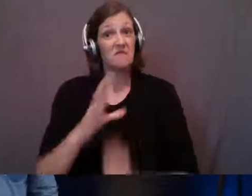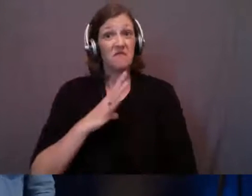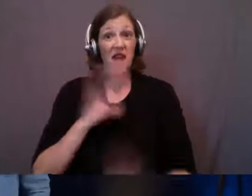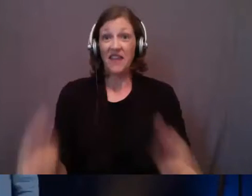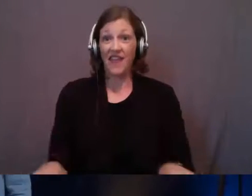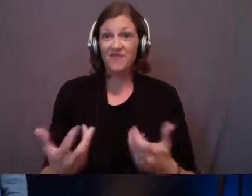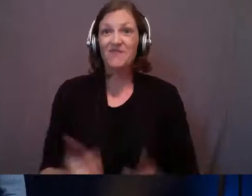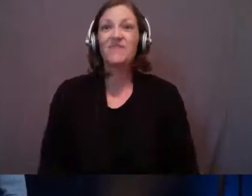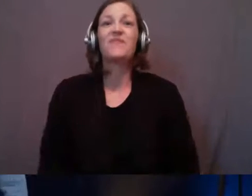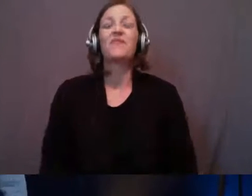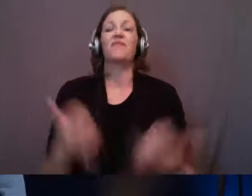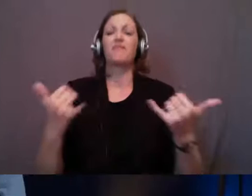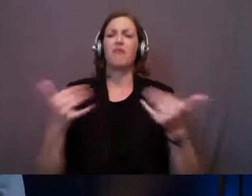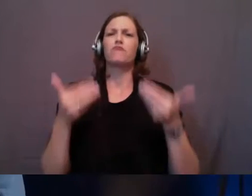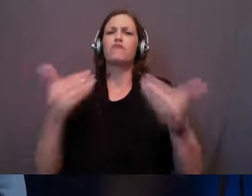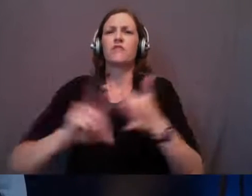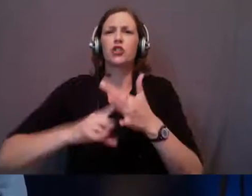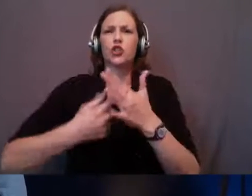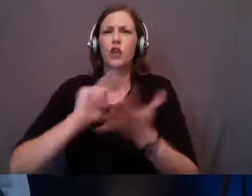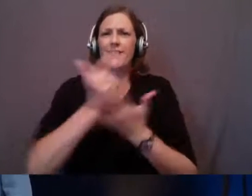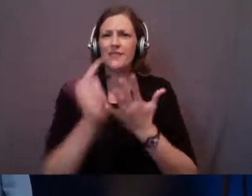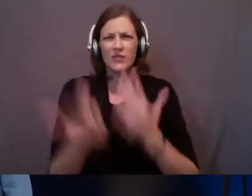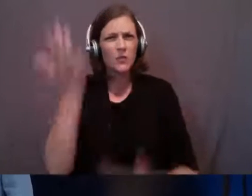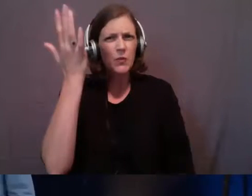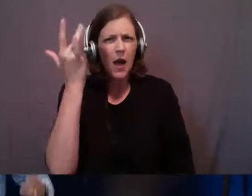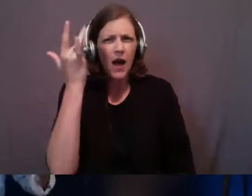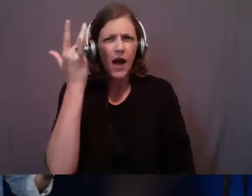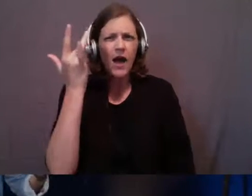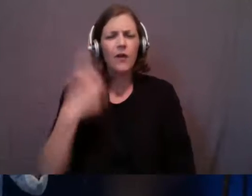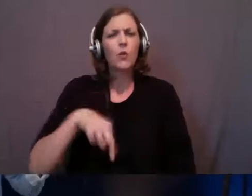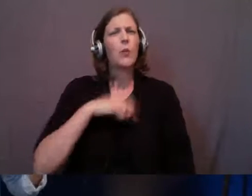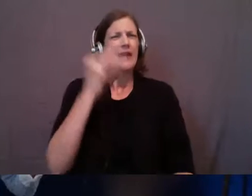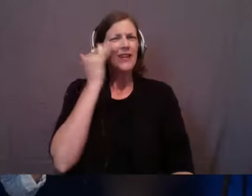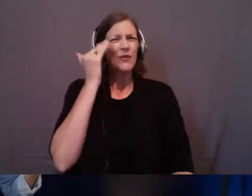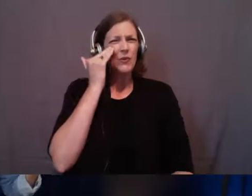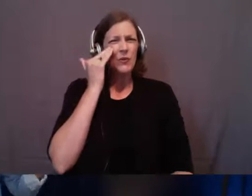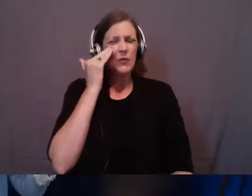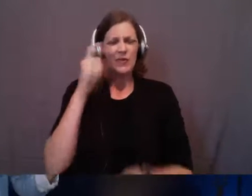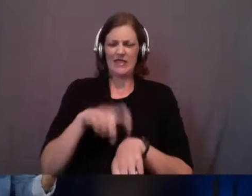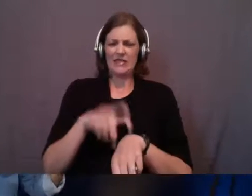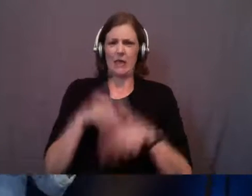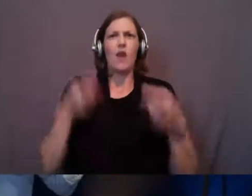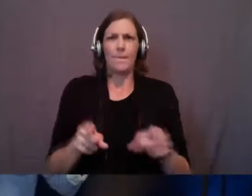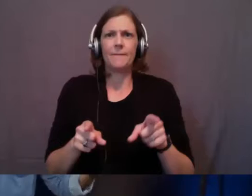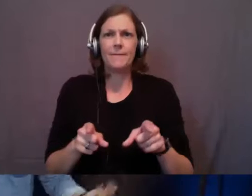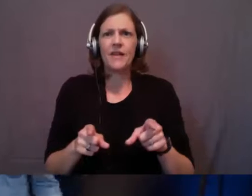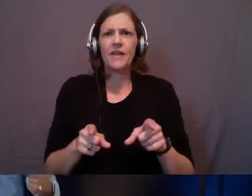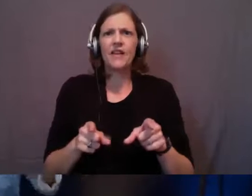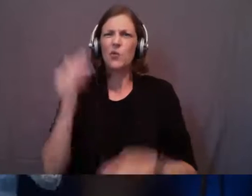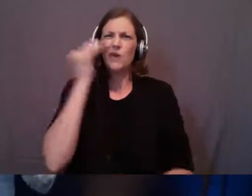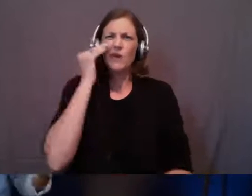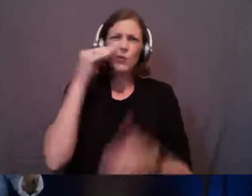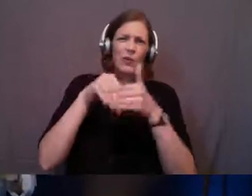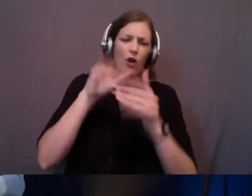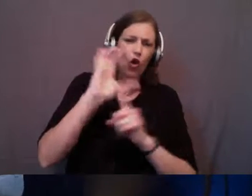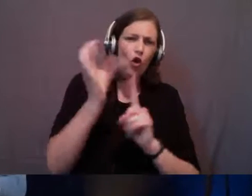into this series because I want you to know that we knew this was coming. We knew this time would come. We knew that in our culture